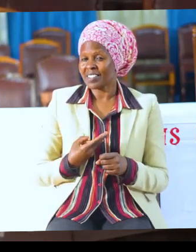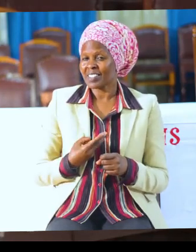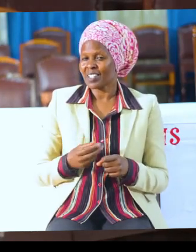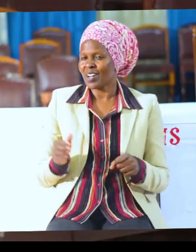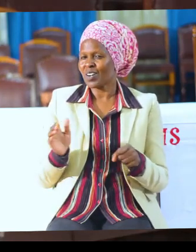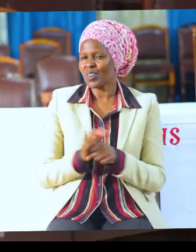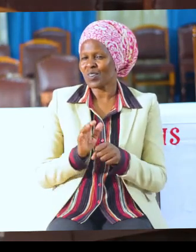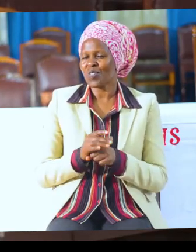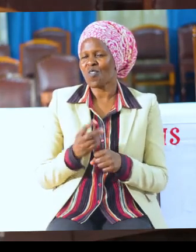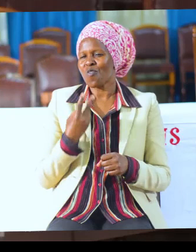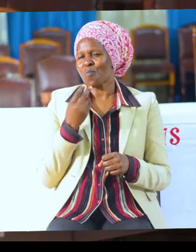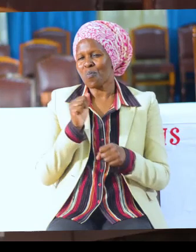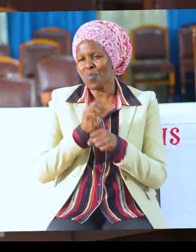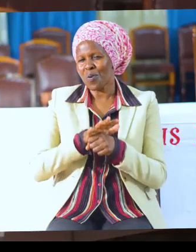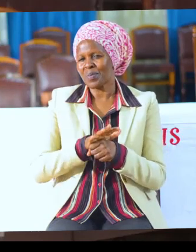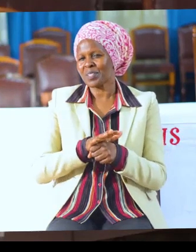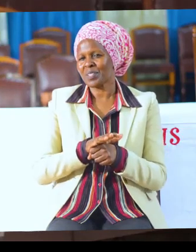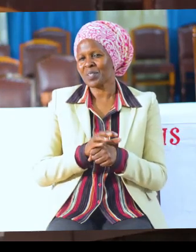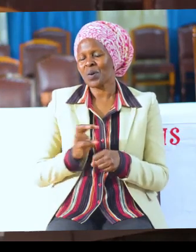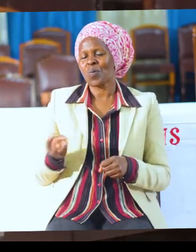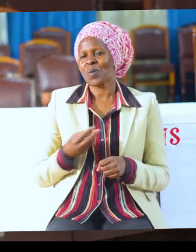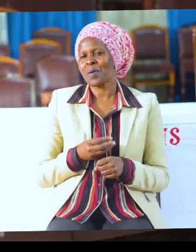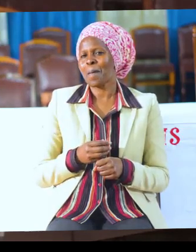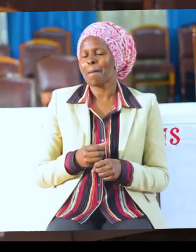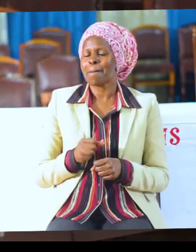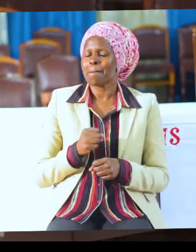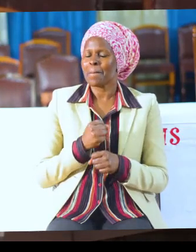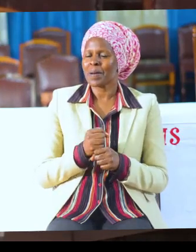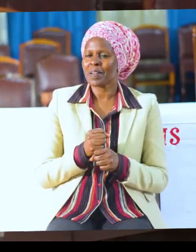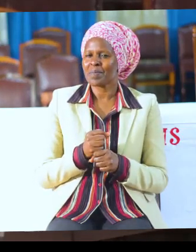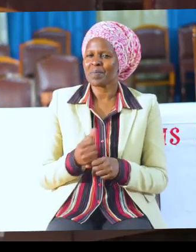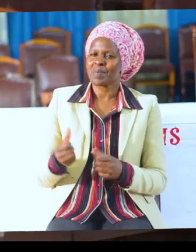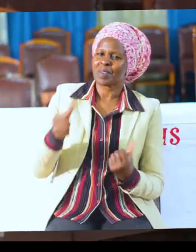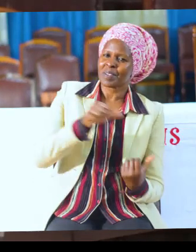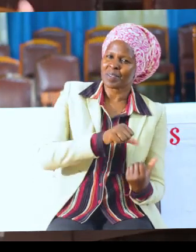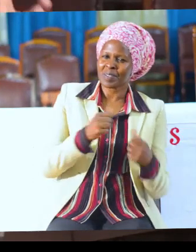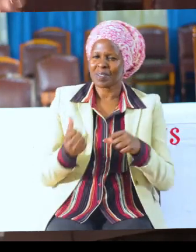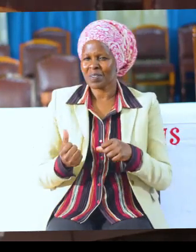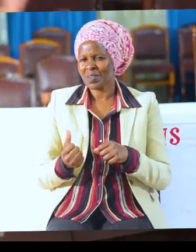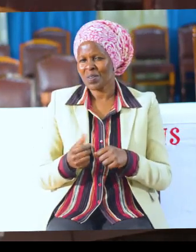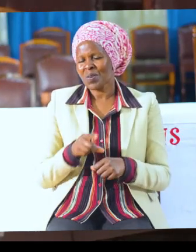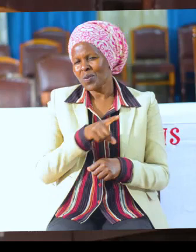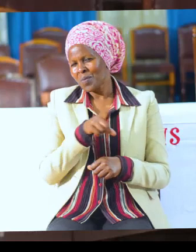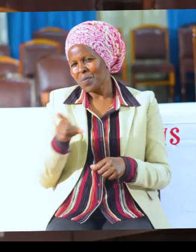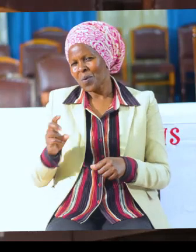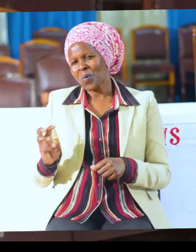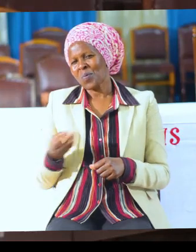vows that we make. While during baptism, there are vows that we come